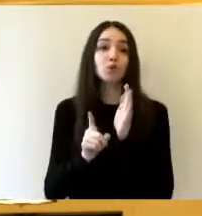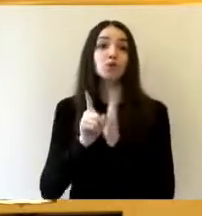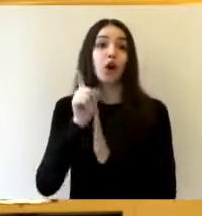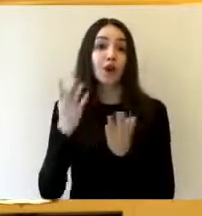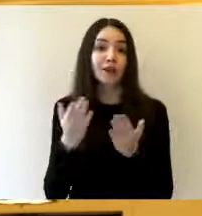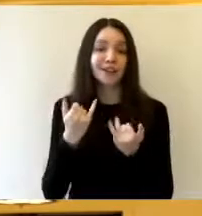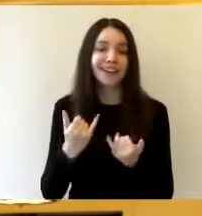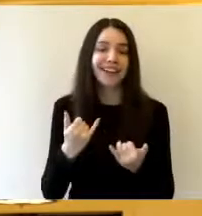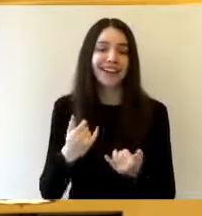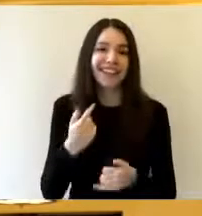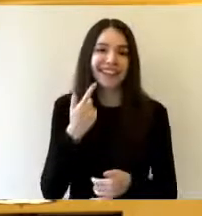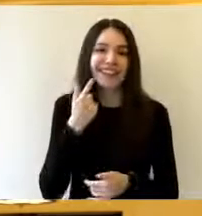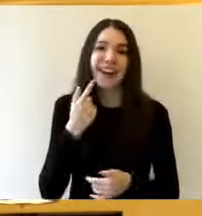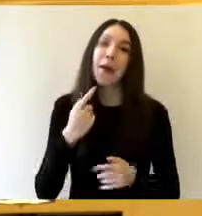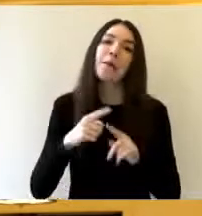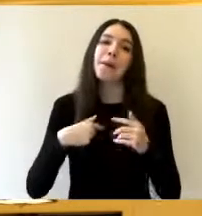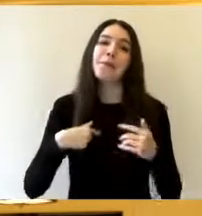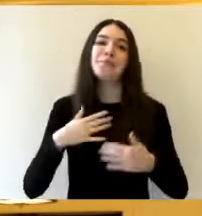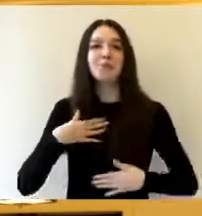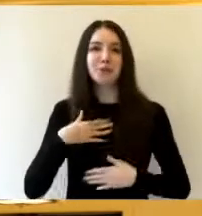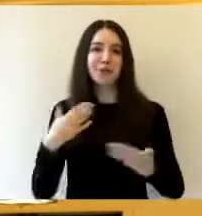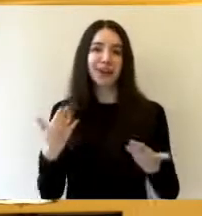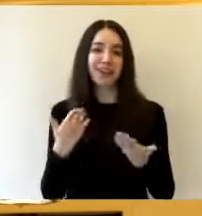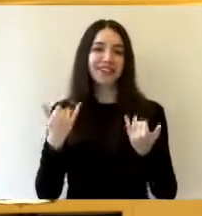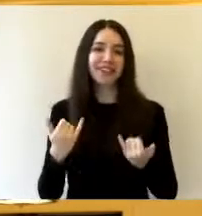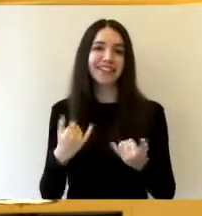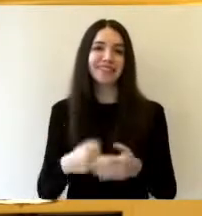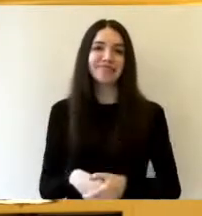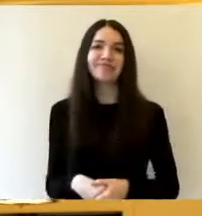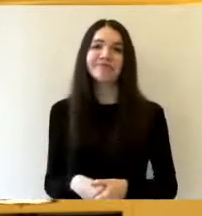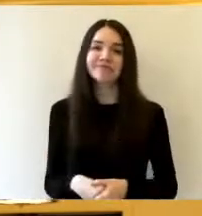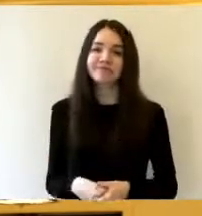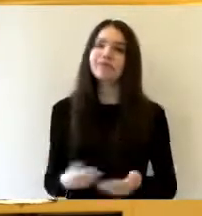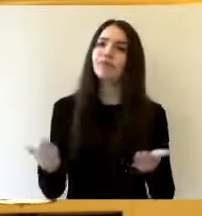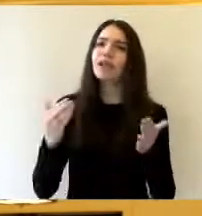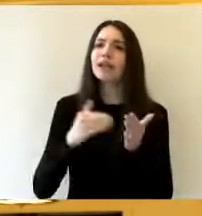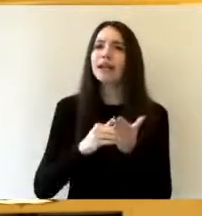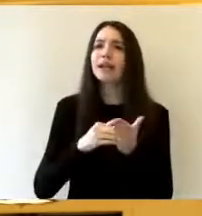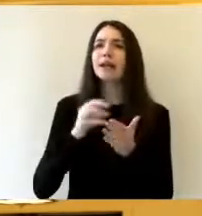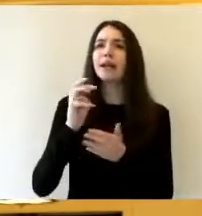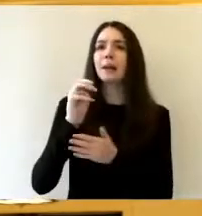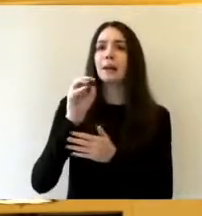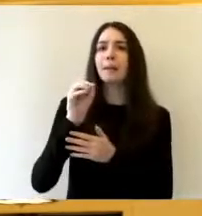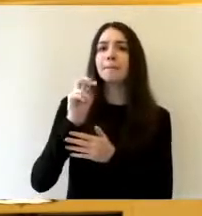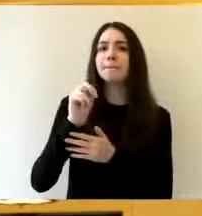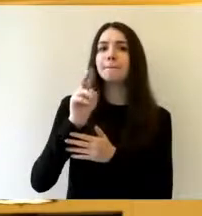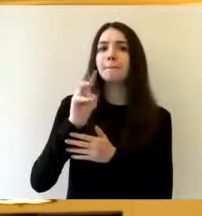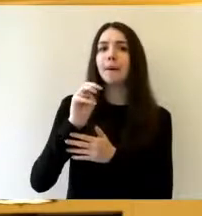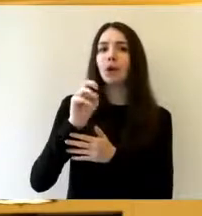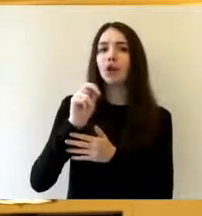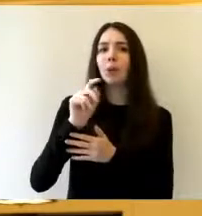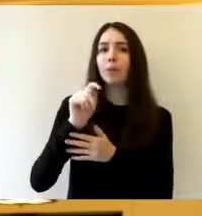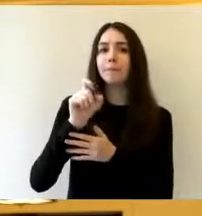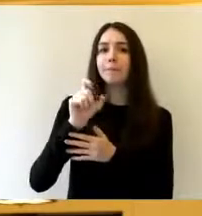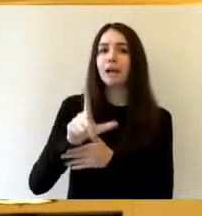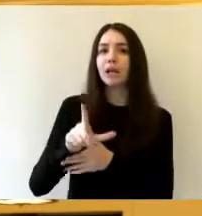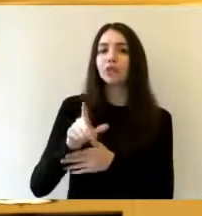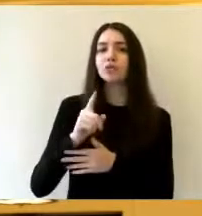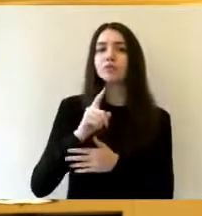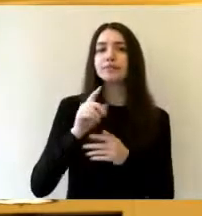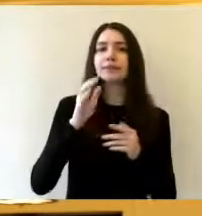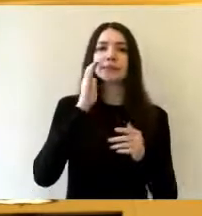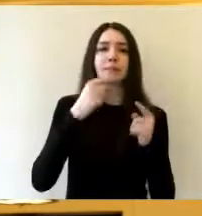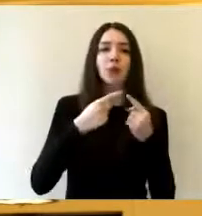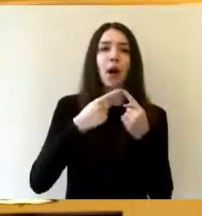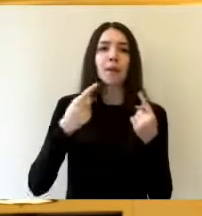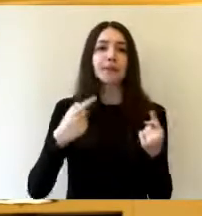I do appreciate being here. Thank you so much. But again, Monumental is kind of almost the opposite of my personal work, but obviously it's